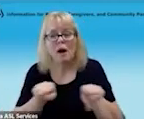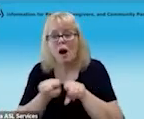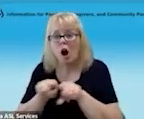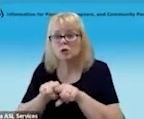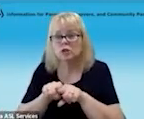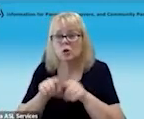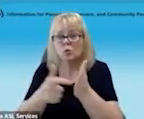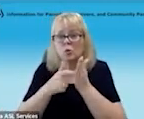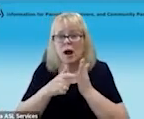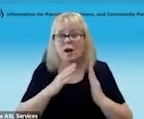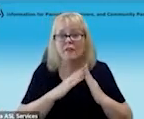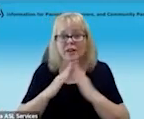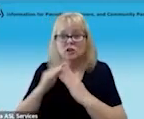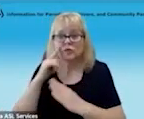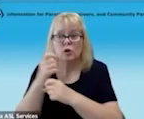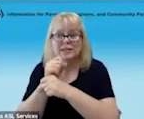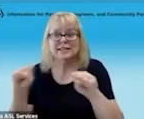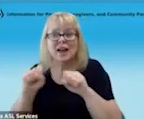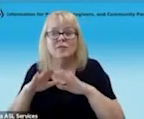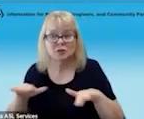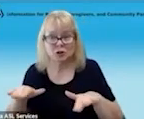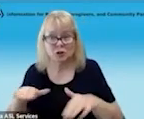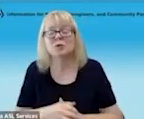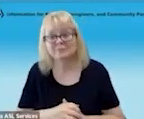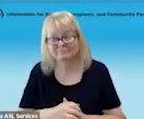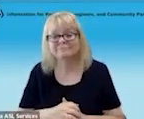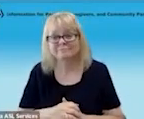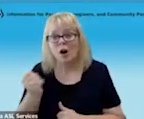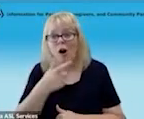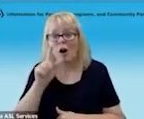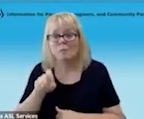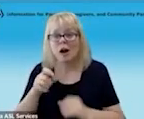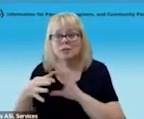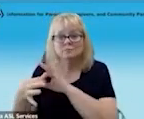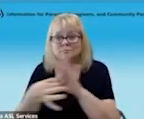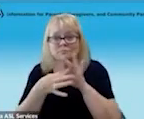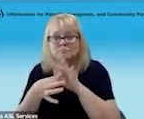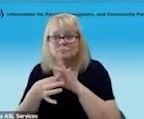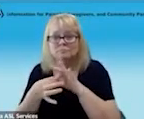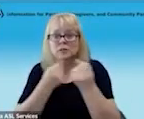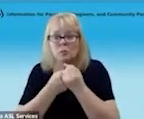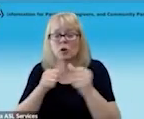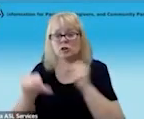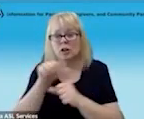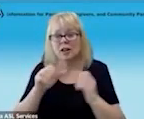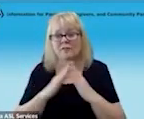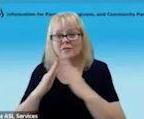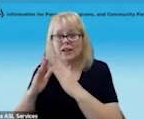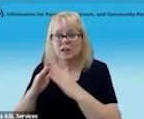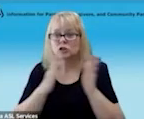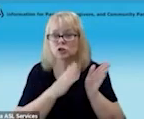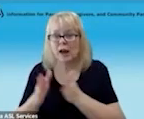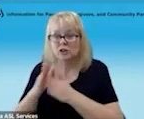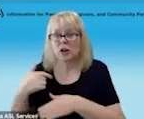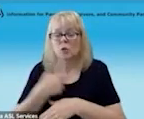proverb that many of you all are familiar with, and it is, it takes a village to raise a child. That's absolutely true, but it also takes a village